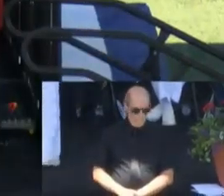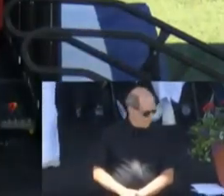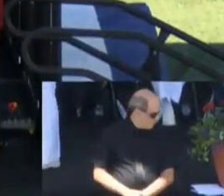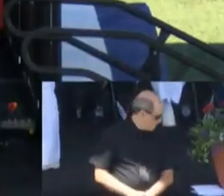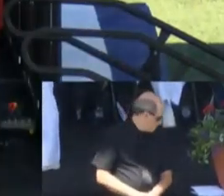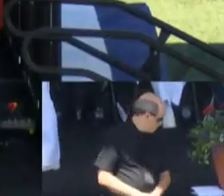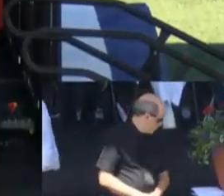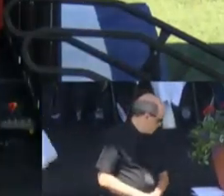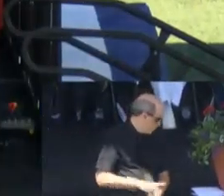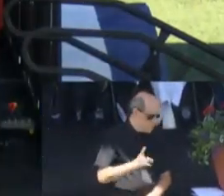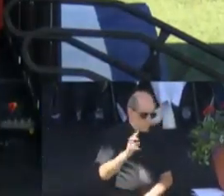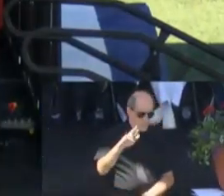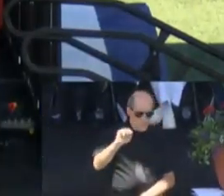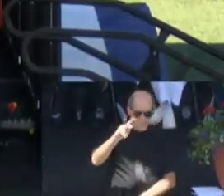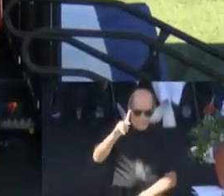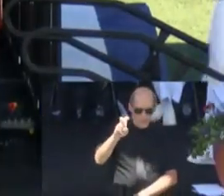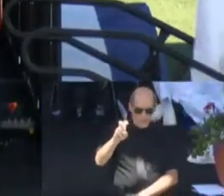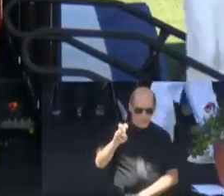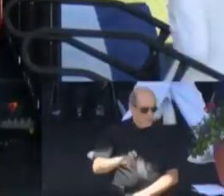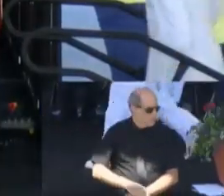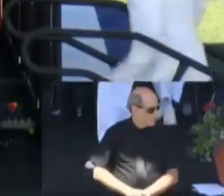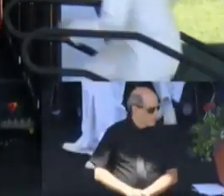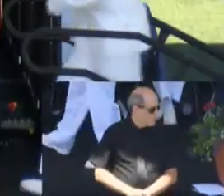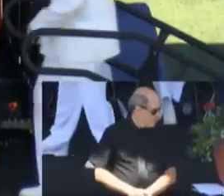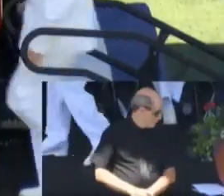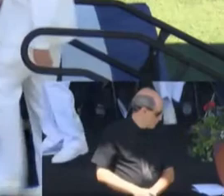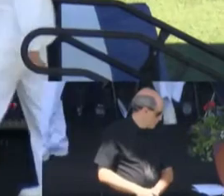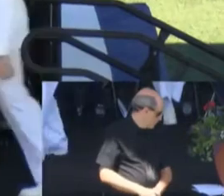Drake Douglas Dentry.